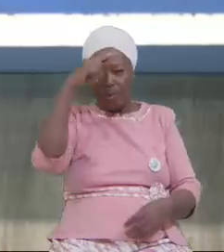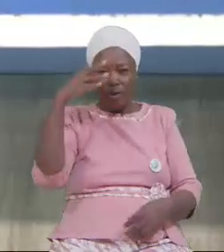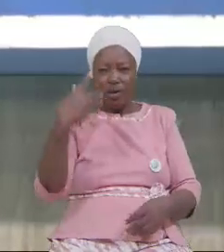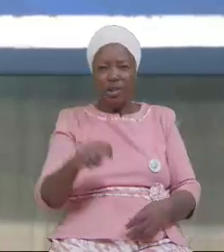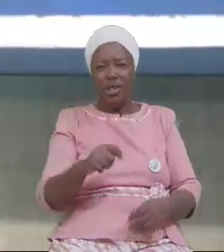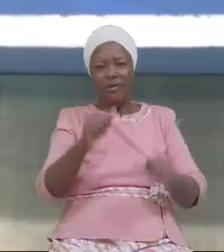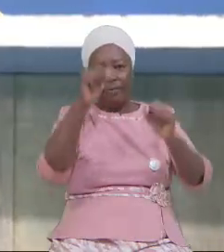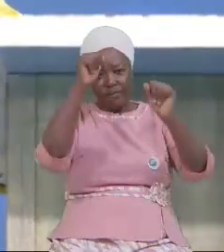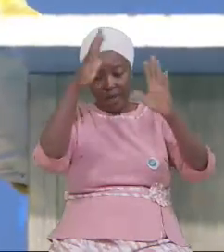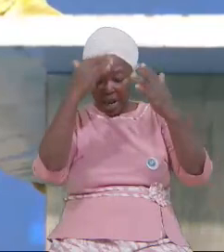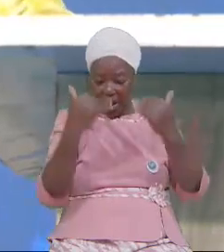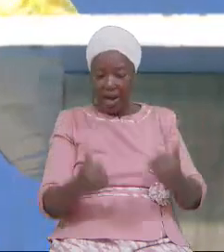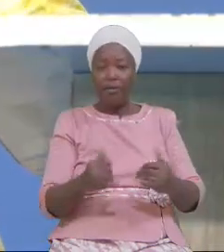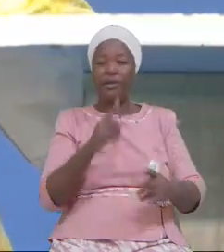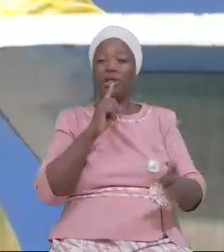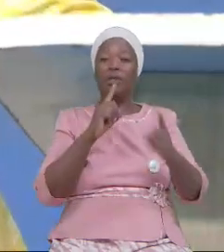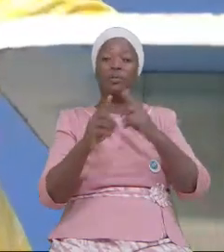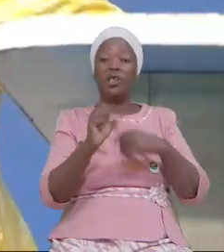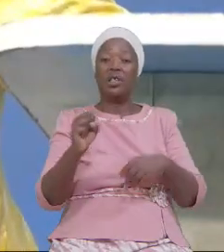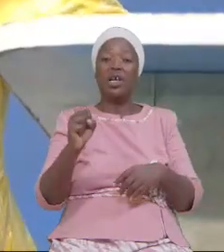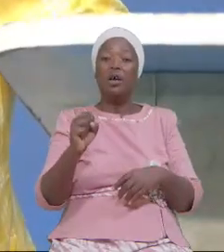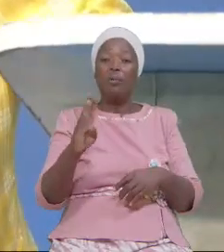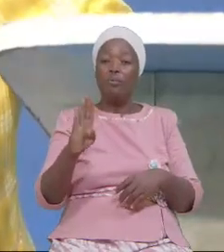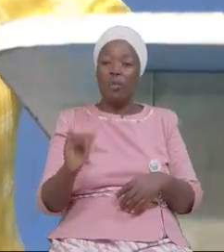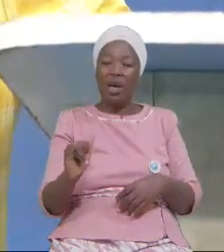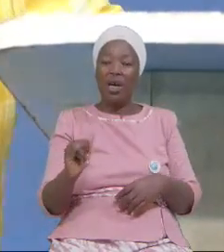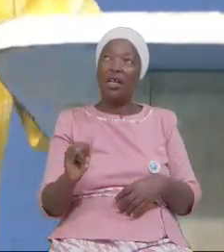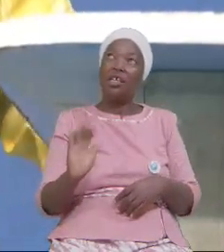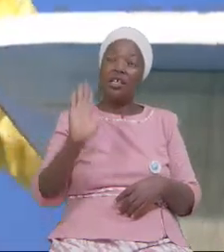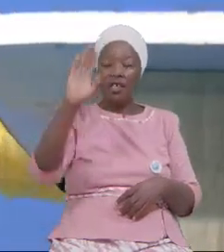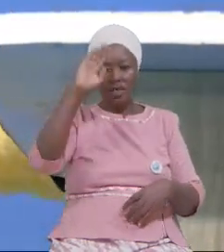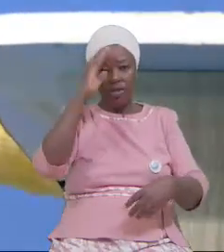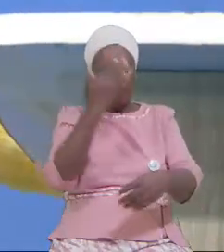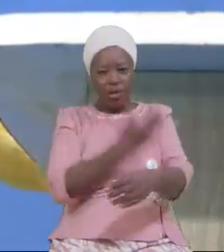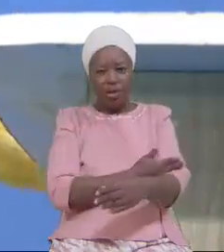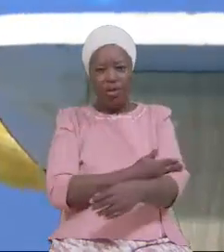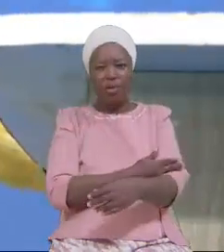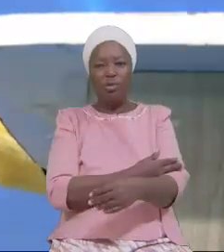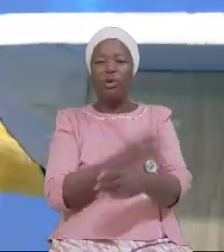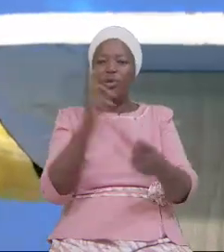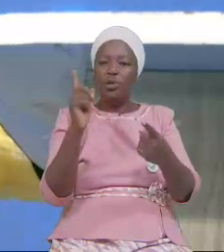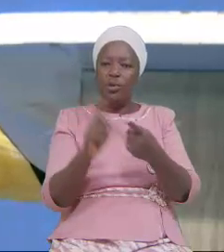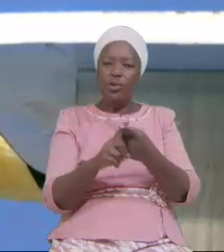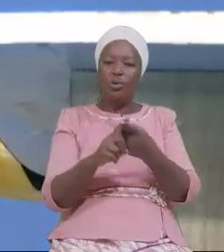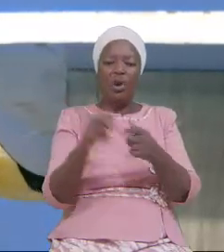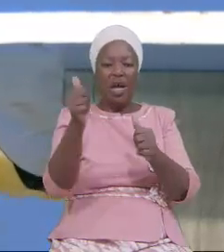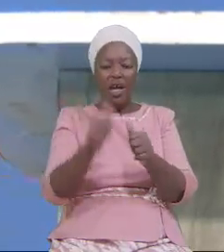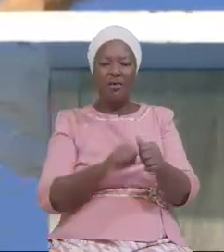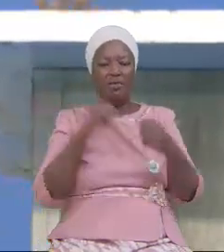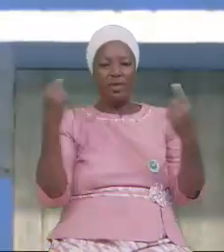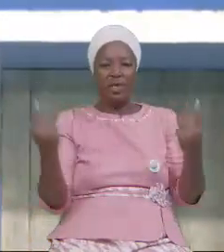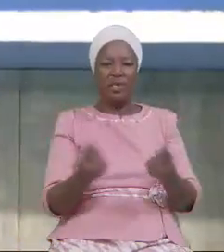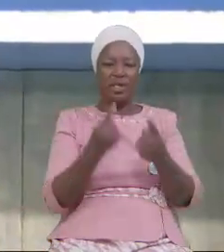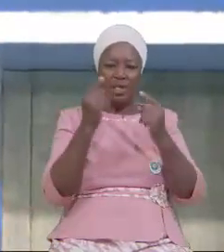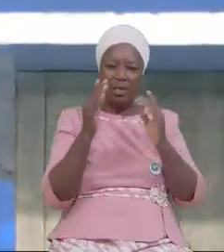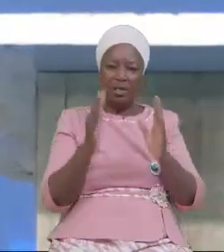now speaks by his son unto every sinner. And